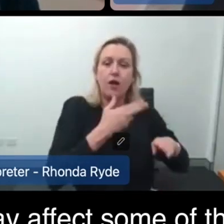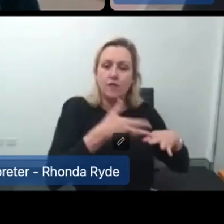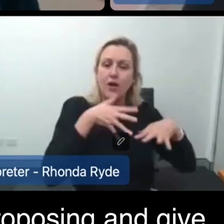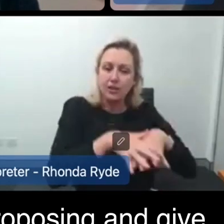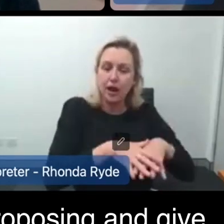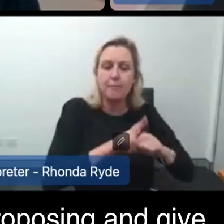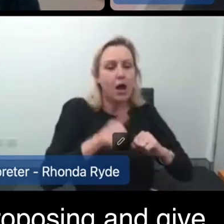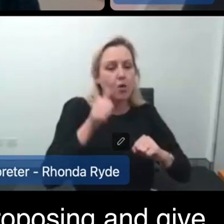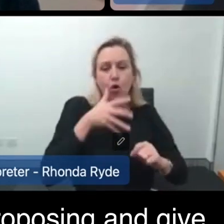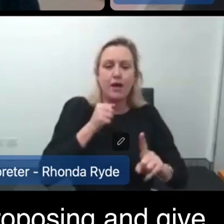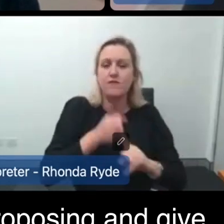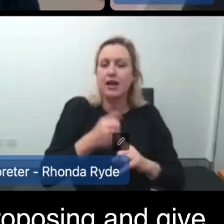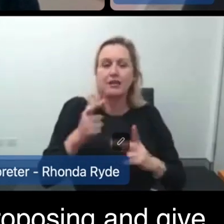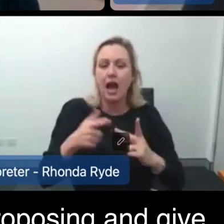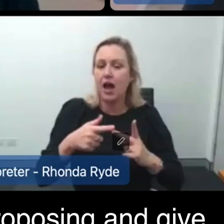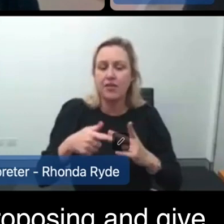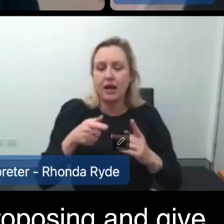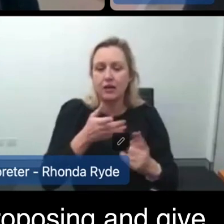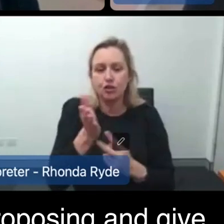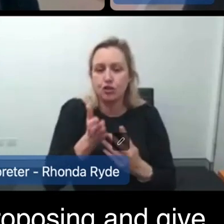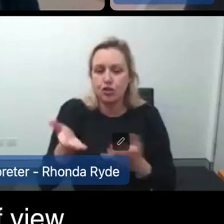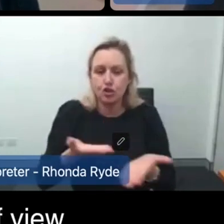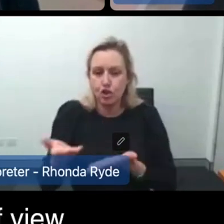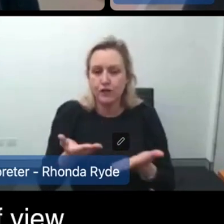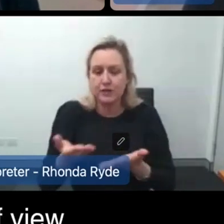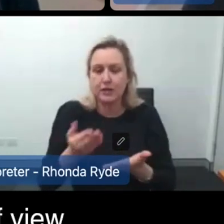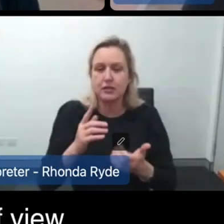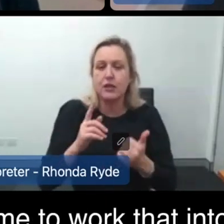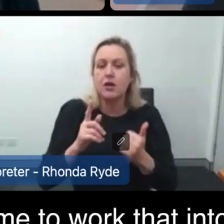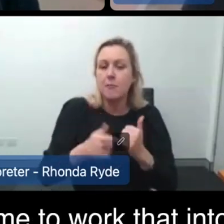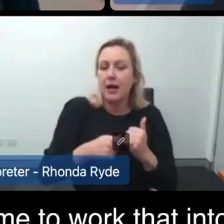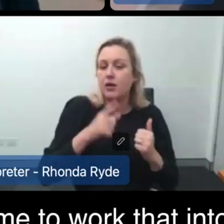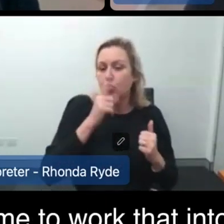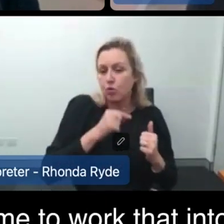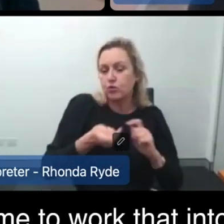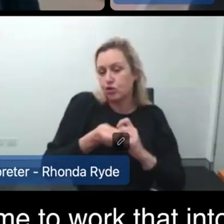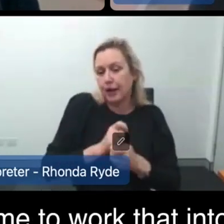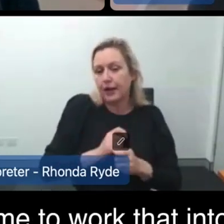kind of some of the details about what we're proposing and give another point of view. So